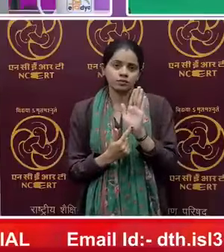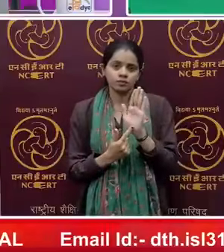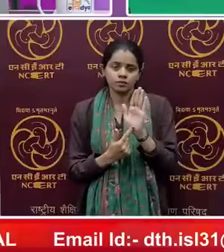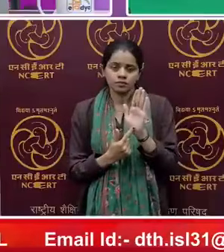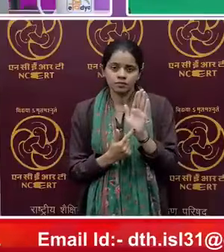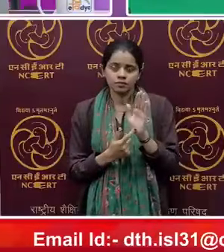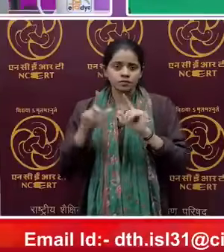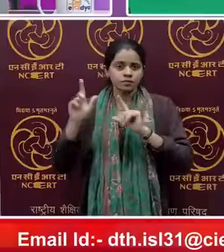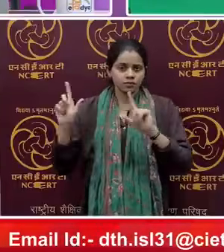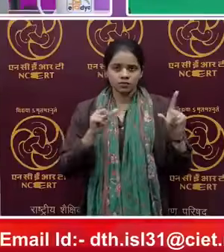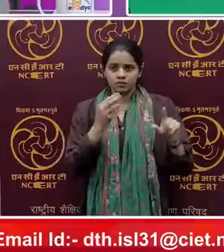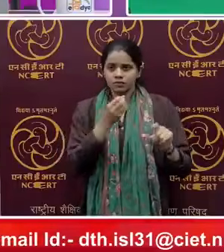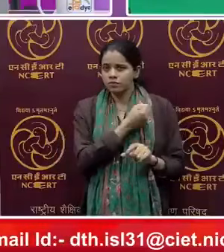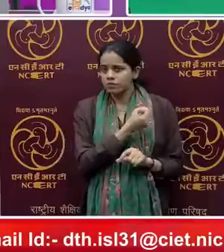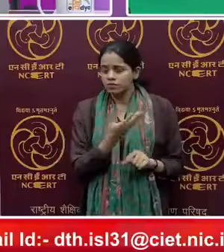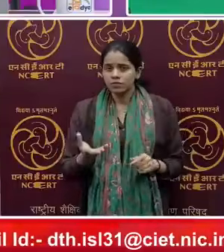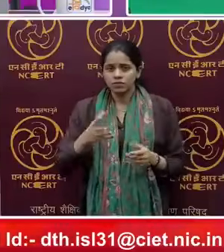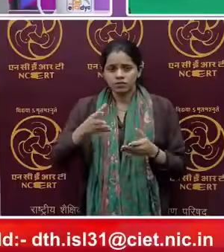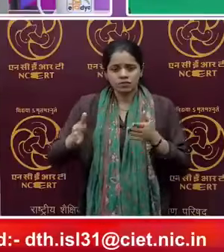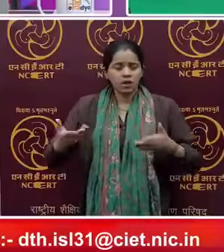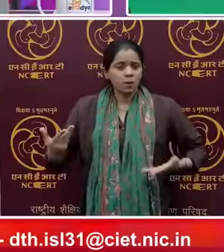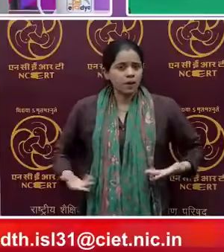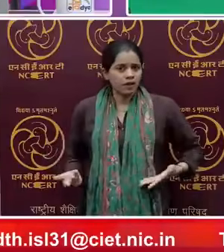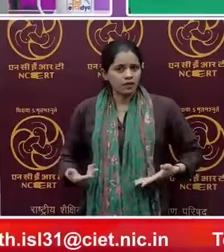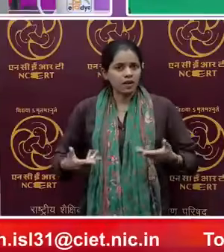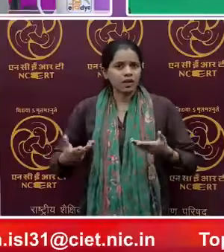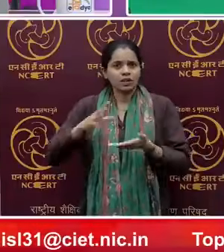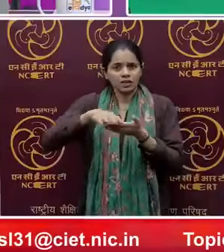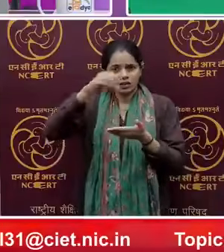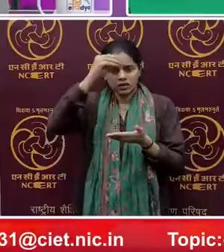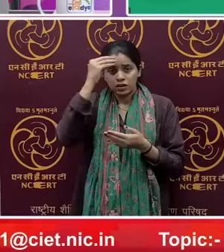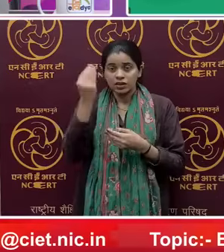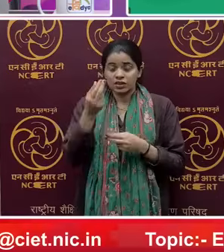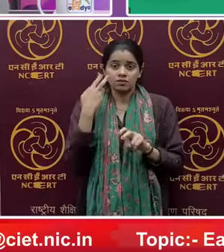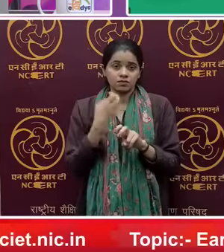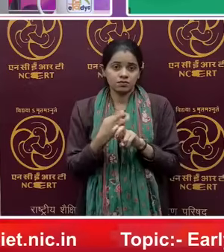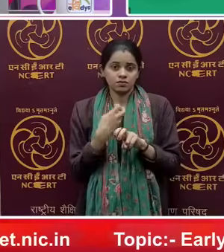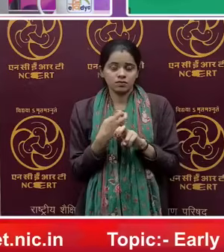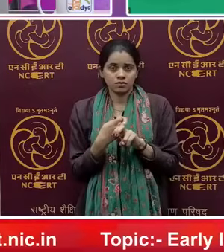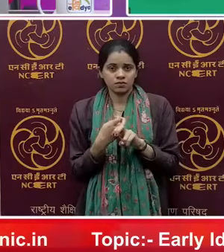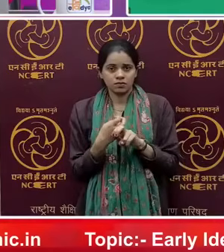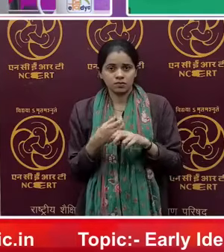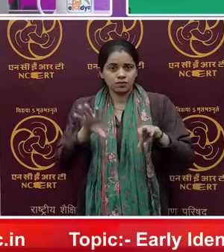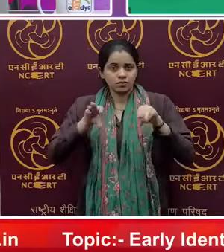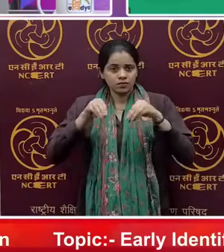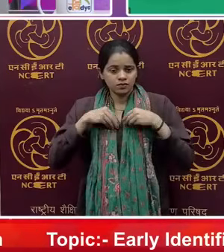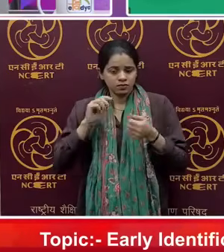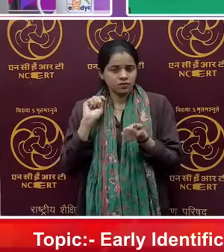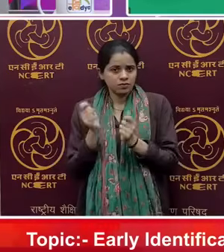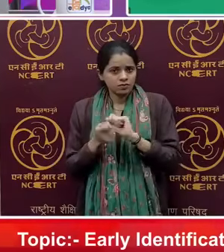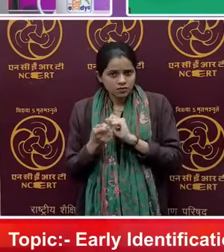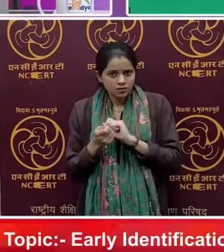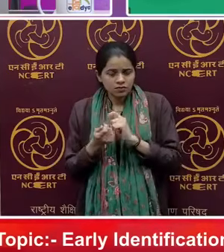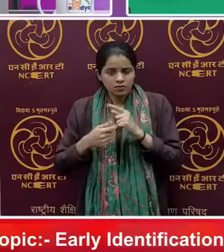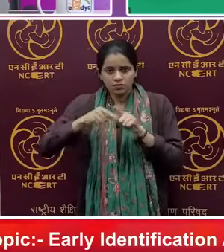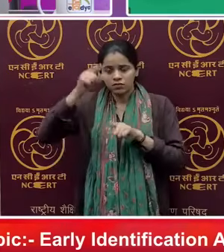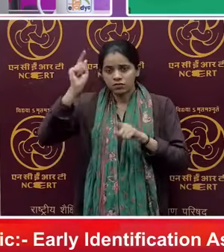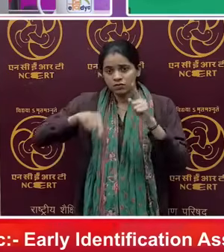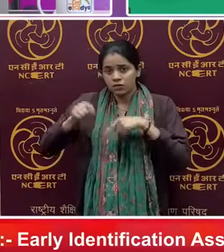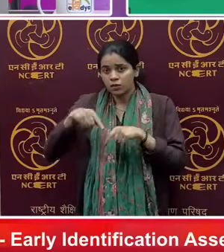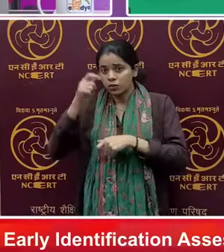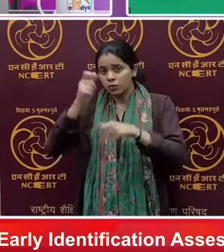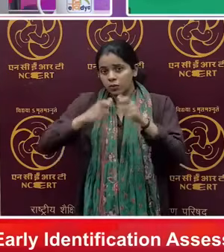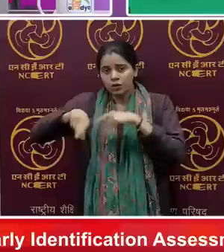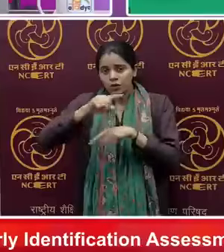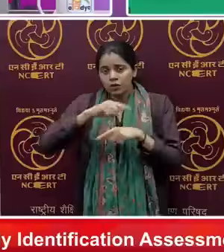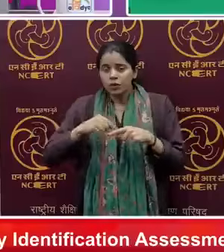presented the slide also, that impacts learning and behavior. And it's difficult for them also to adapt to the changing dynamics, and for people also, they